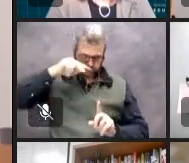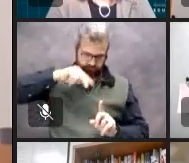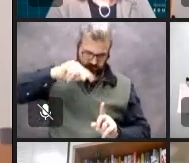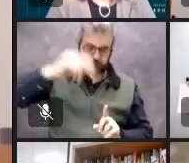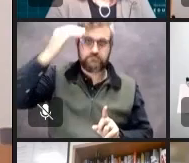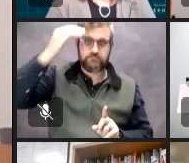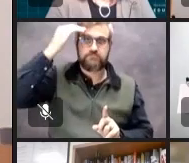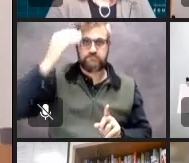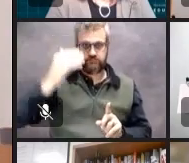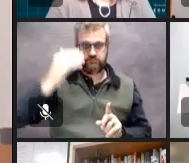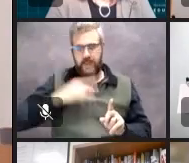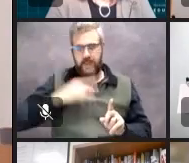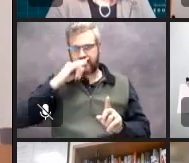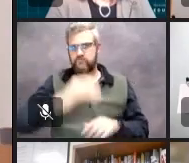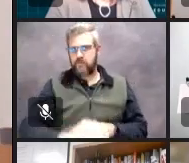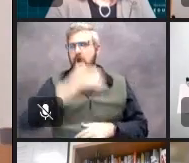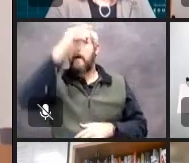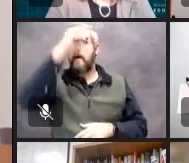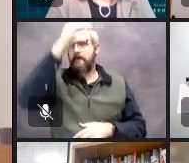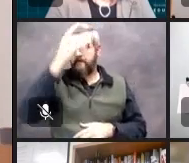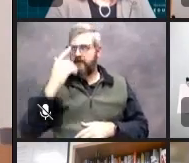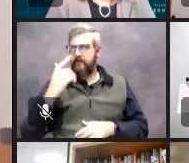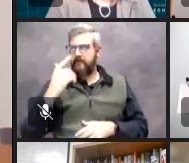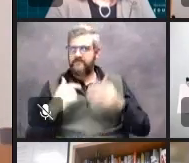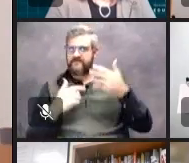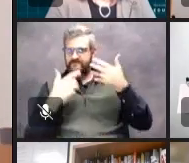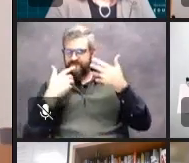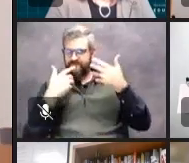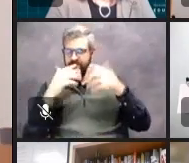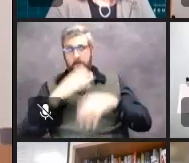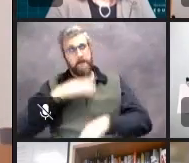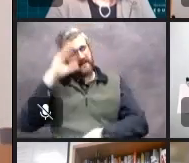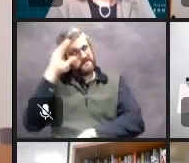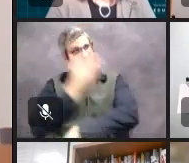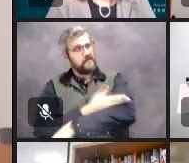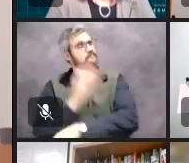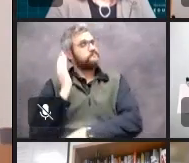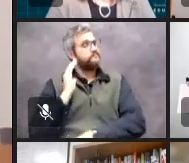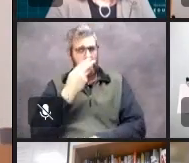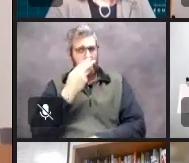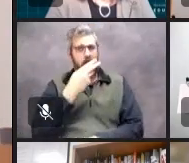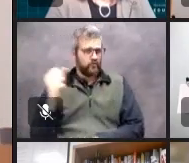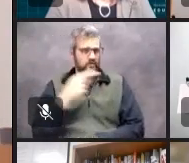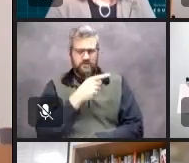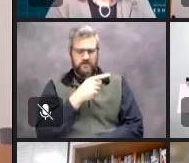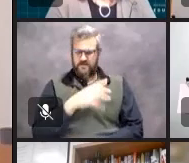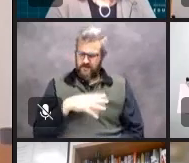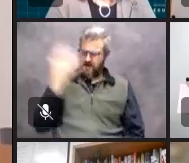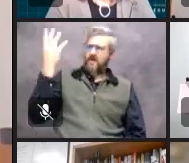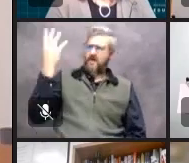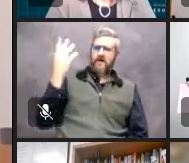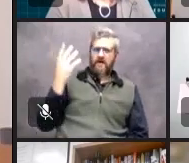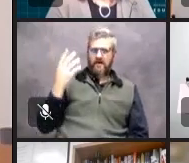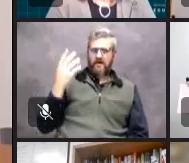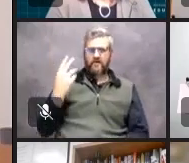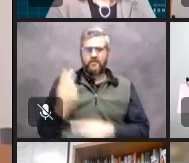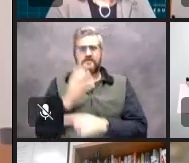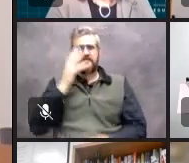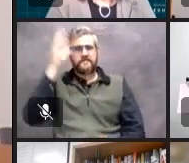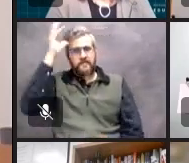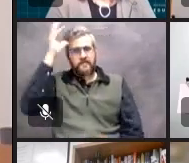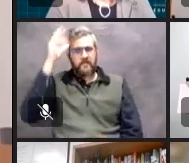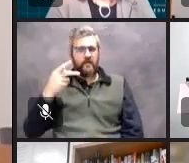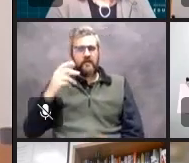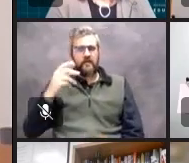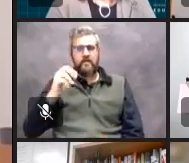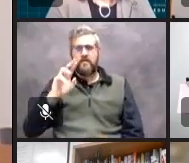my kids are older, so they came out about the time my son was in high school, and he was appalled that I had anything to do with Parent Portal. But I think it's a